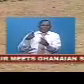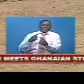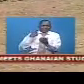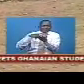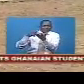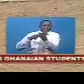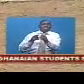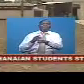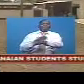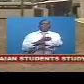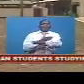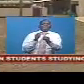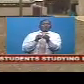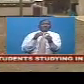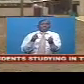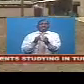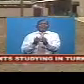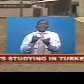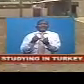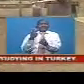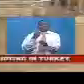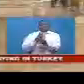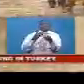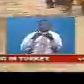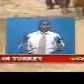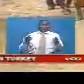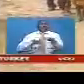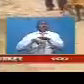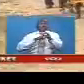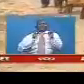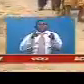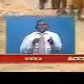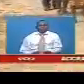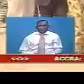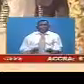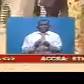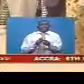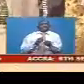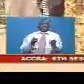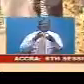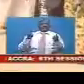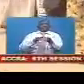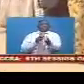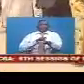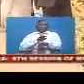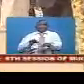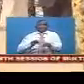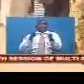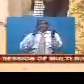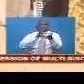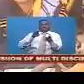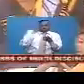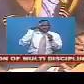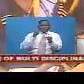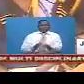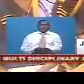having gone through a checkered academic history, currently runs a three-year diploma in basic education and diploma in early childhood